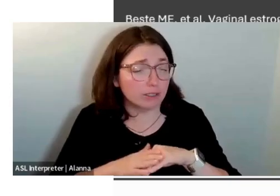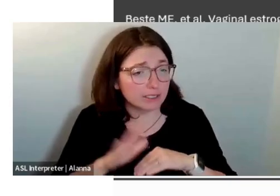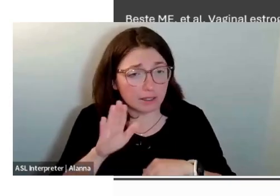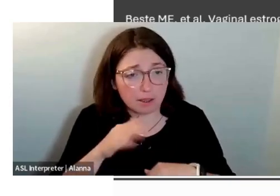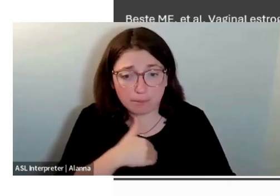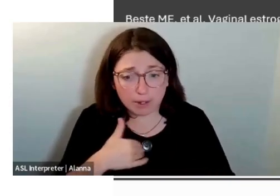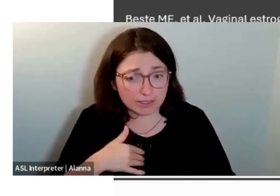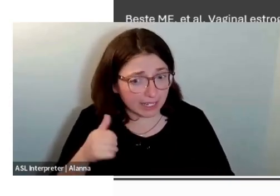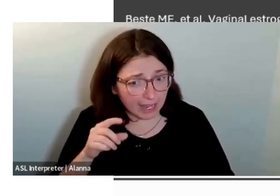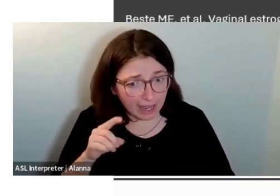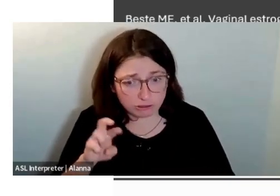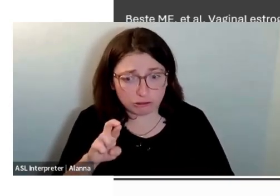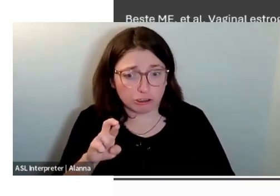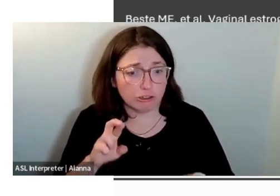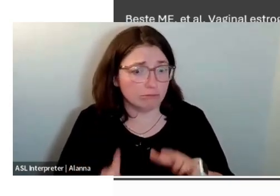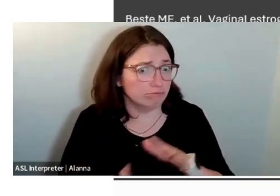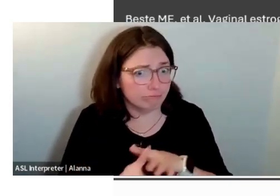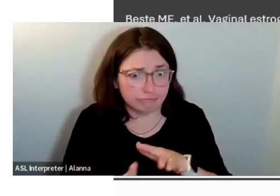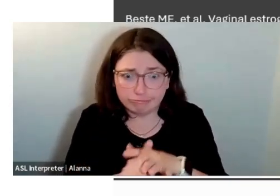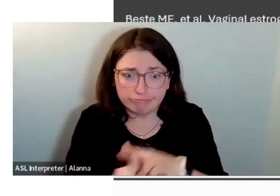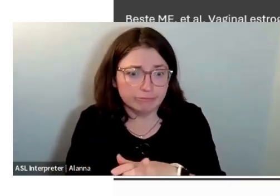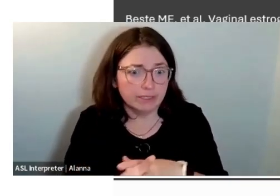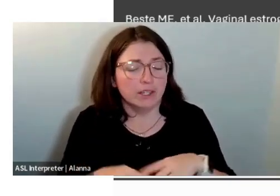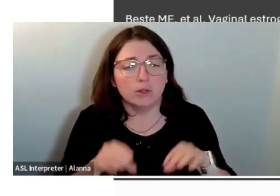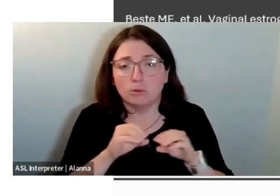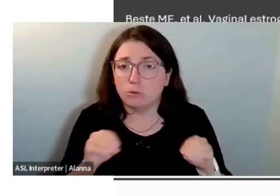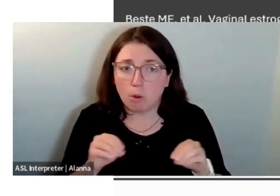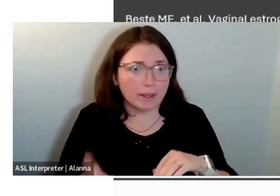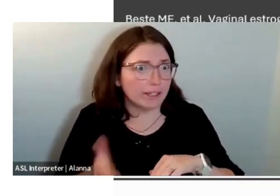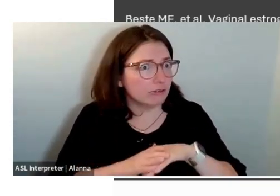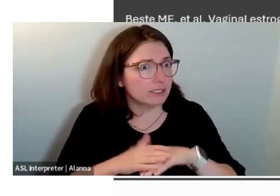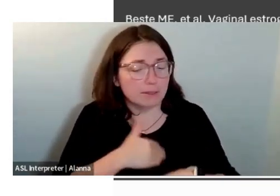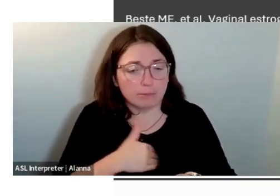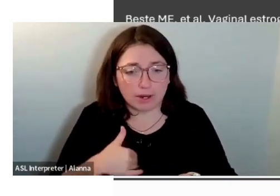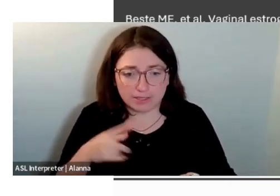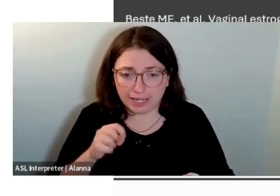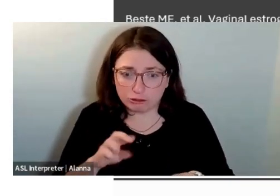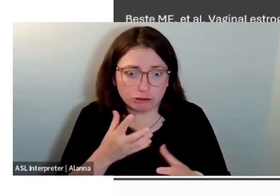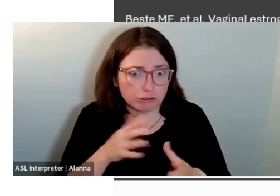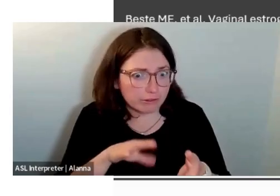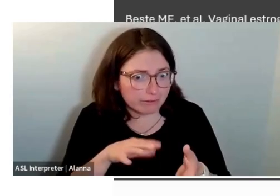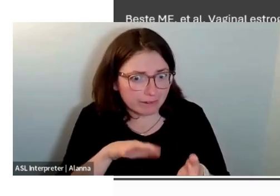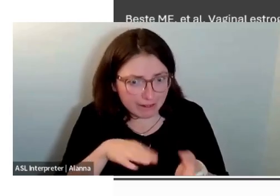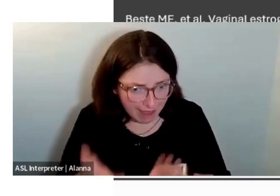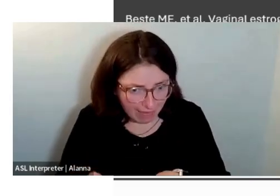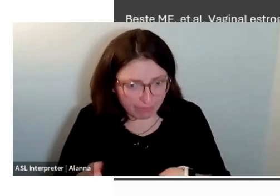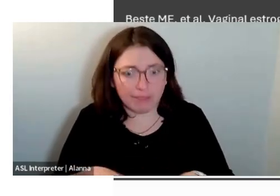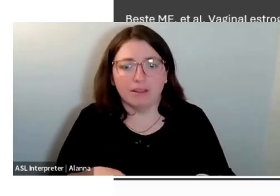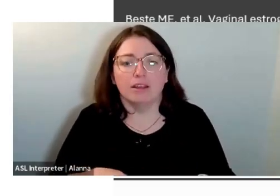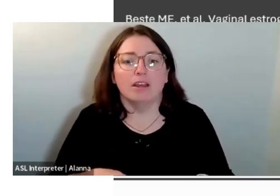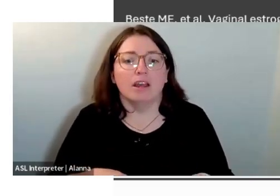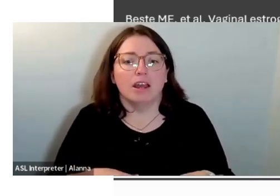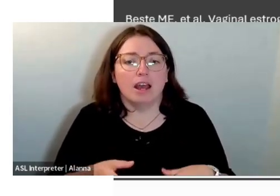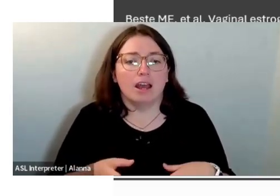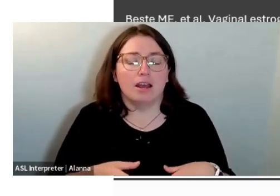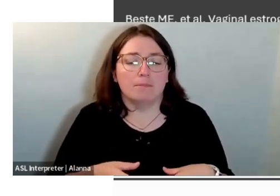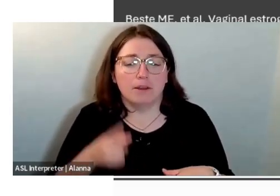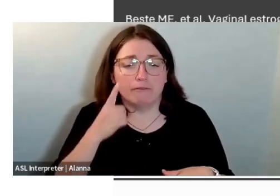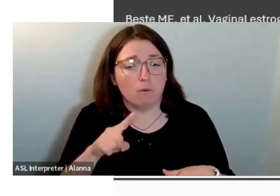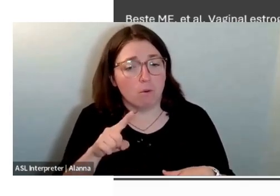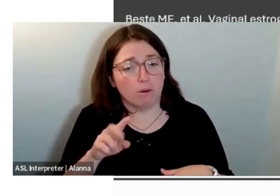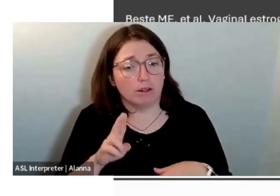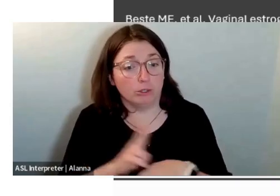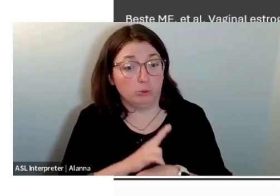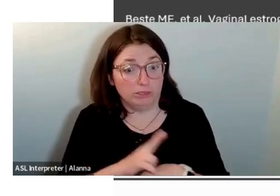another 2025 meta-analysis, including nearly 119,000 survivors, also found